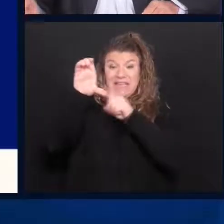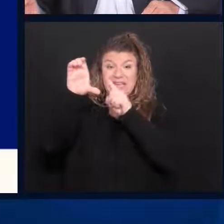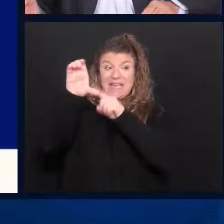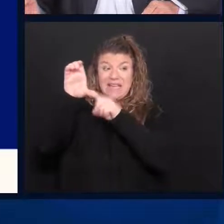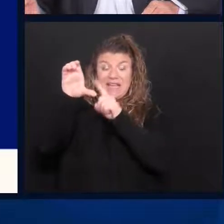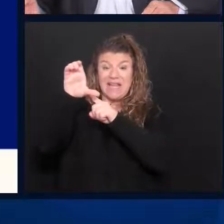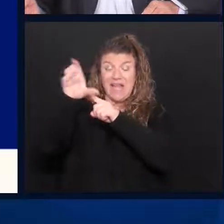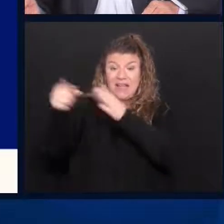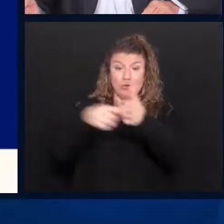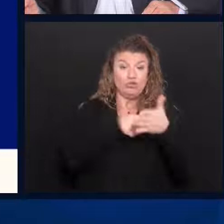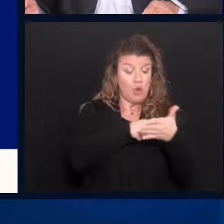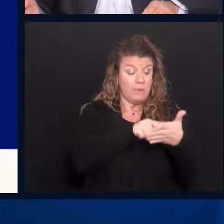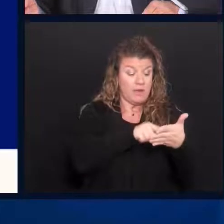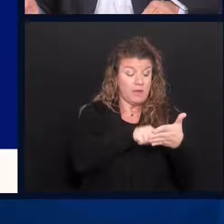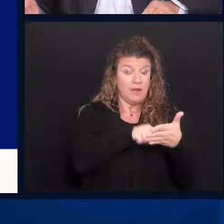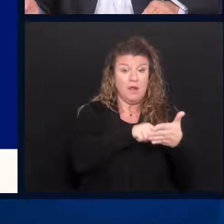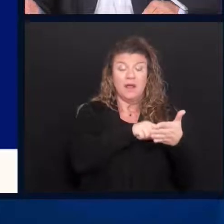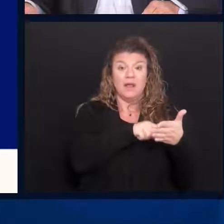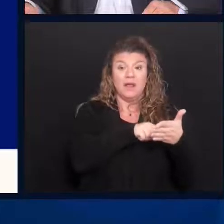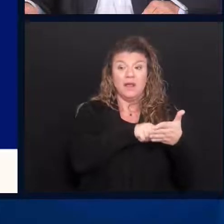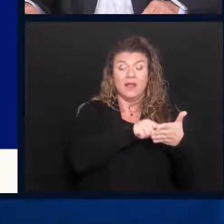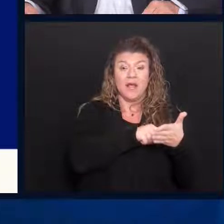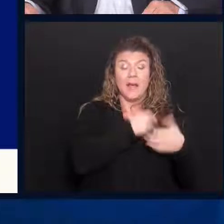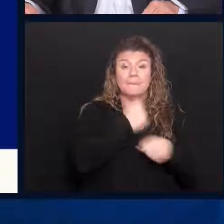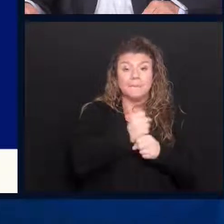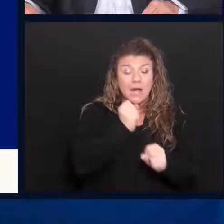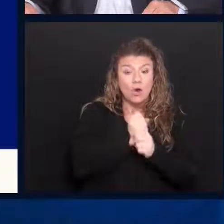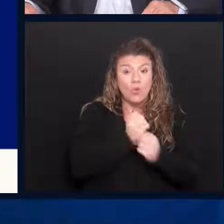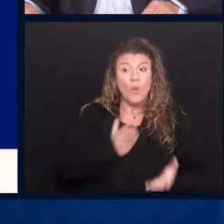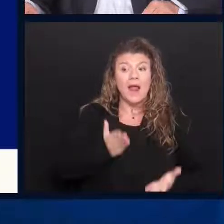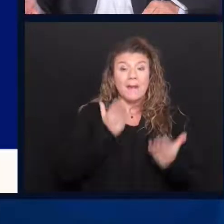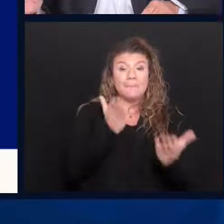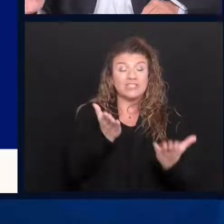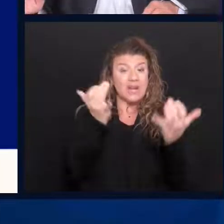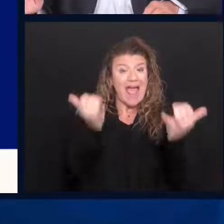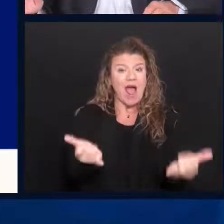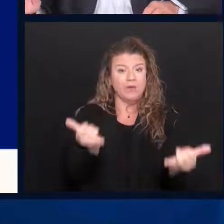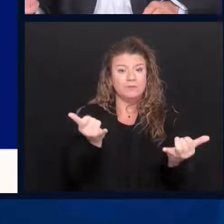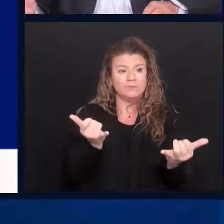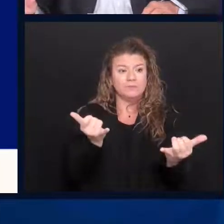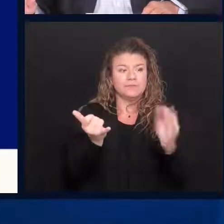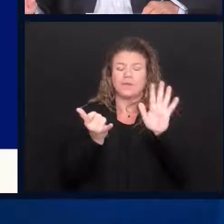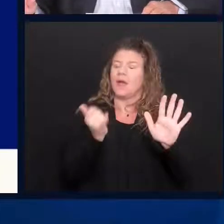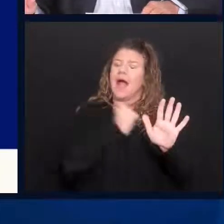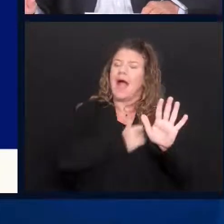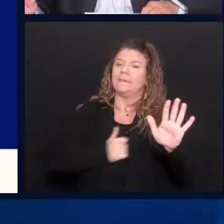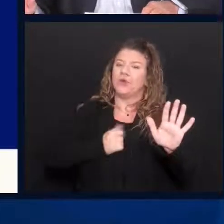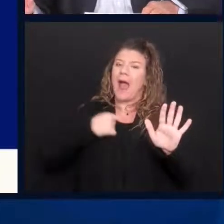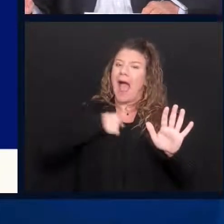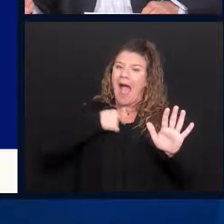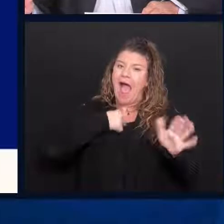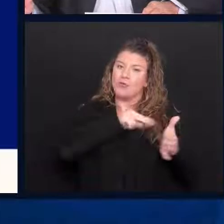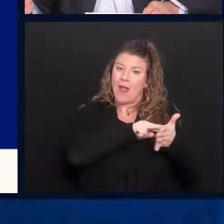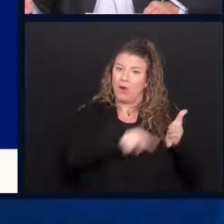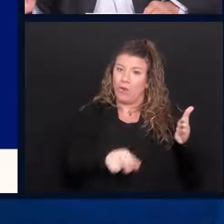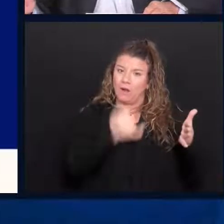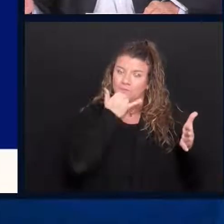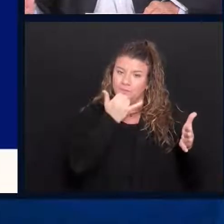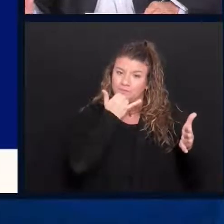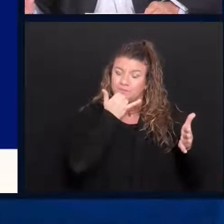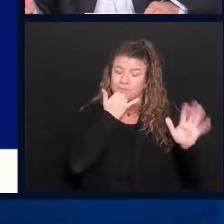showing, has made recommendations now. I'm sorry, I'm reading it incorrectly.